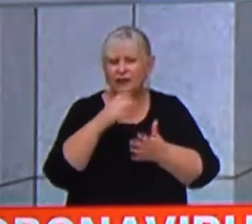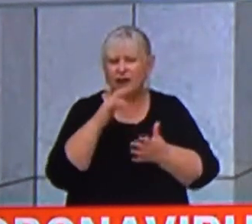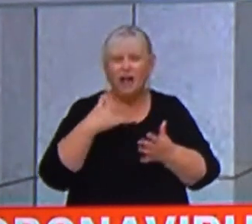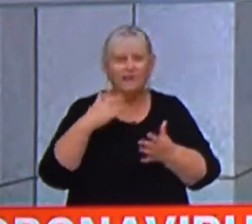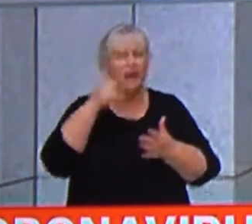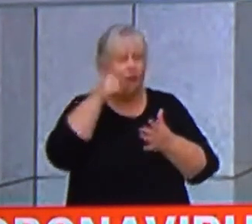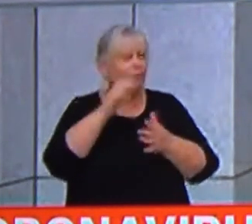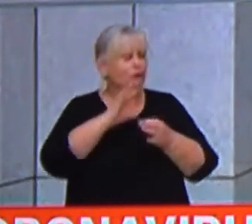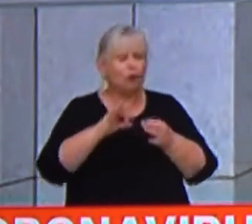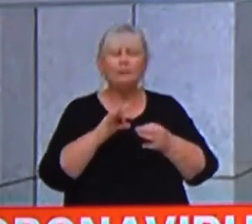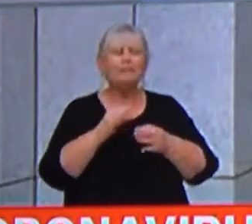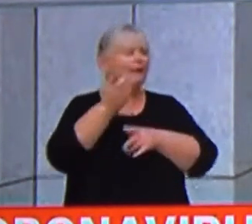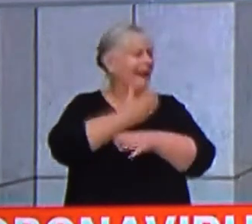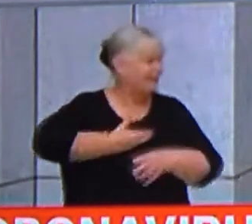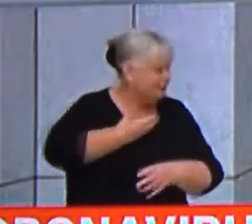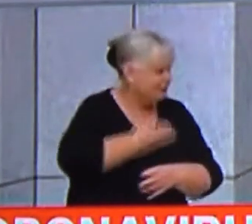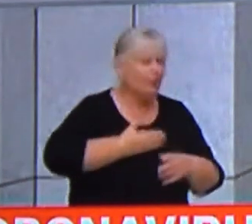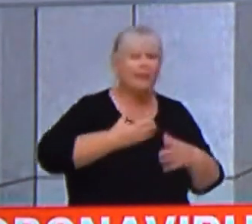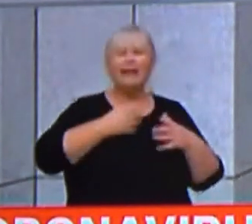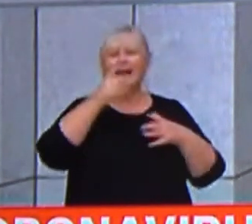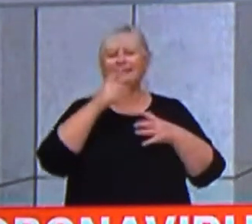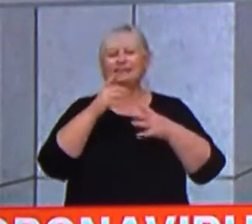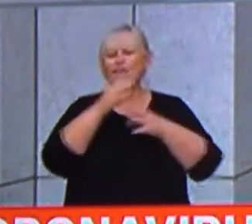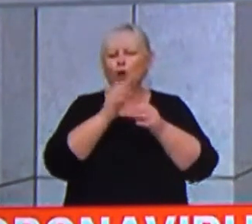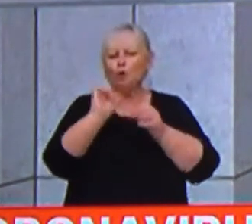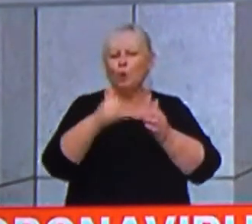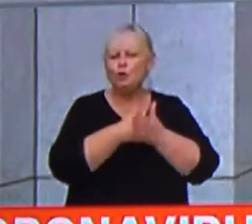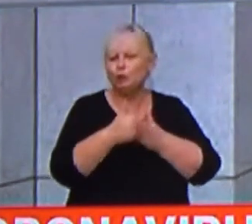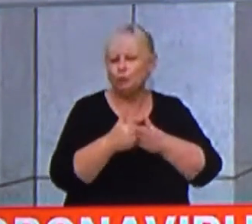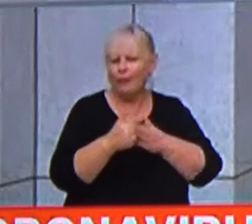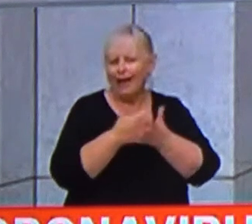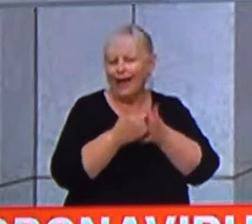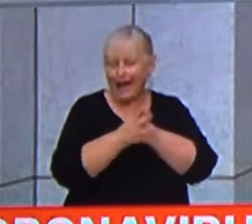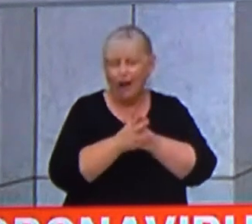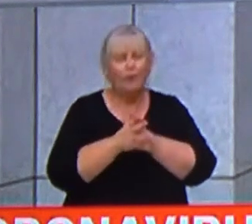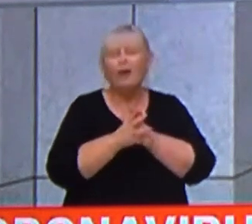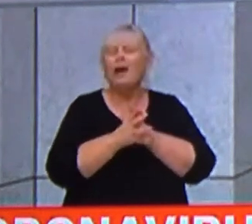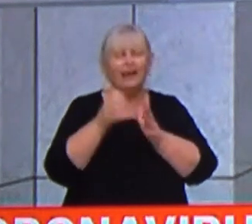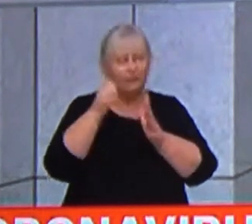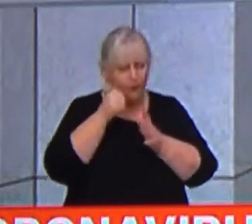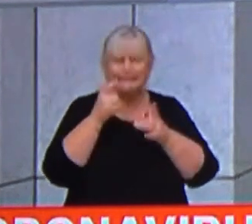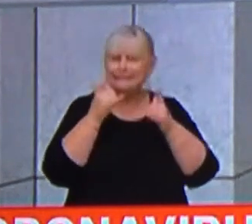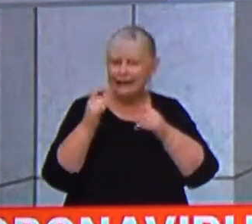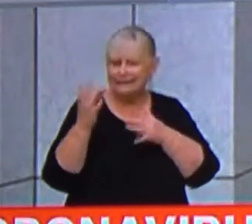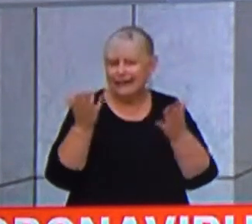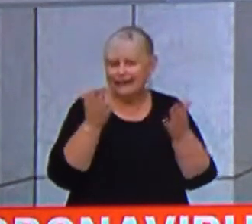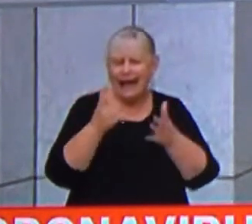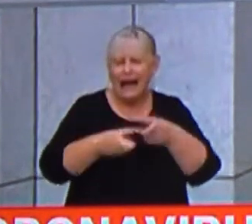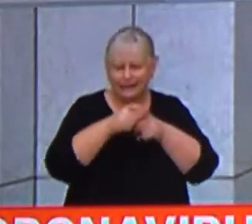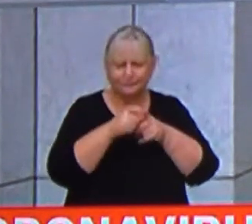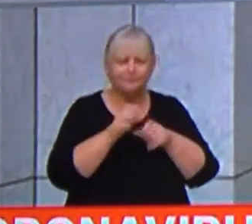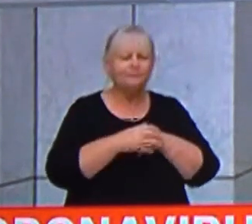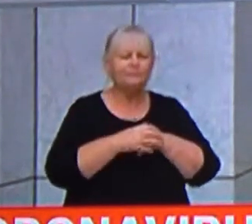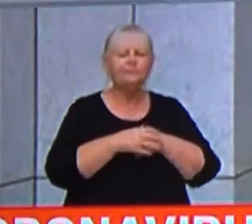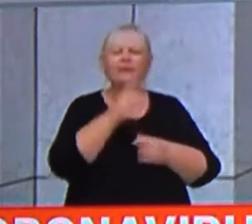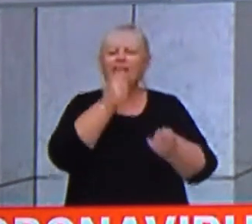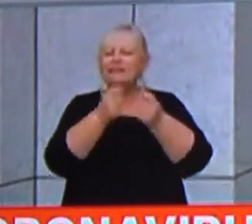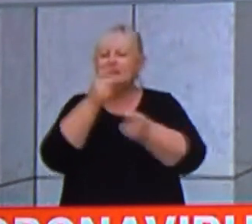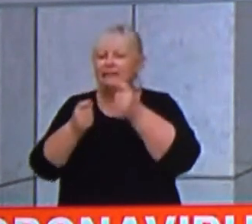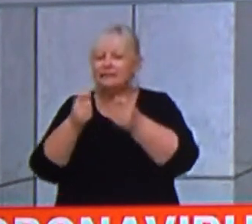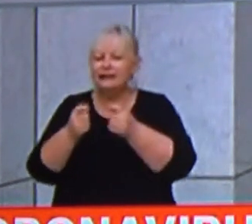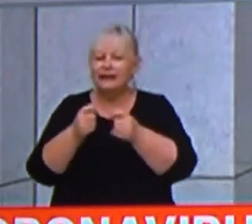Wales has been dealing with half the number of cases of people who have been coming in. They've got great support from the ADF, great support from the